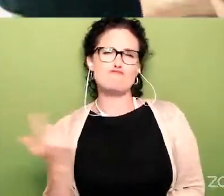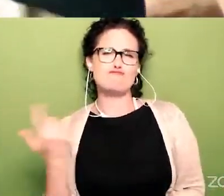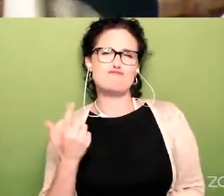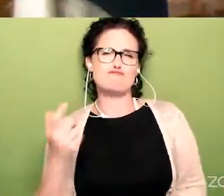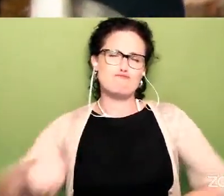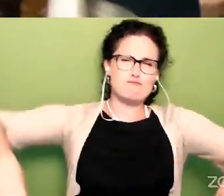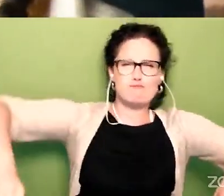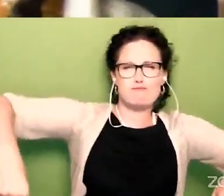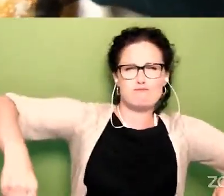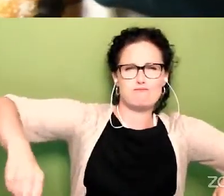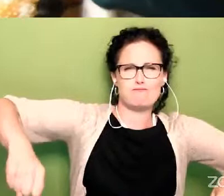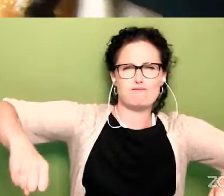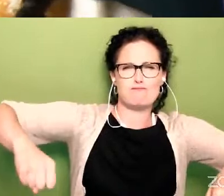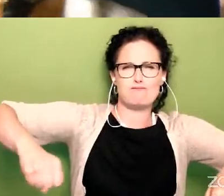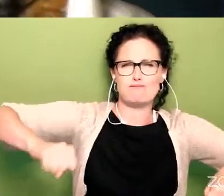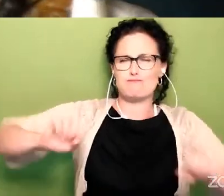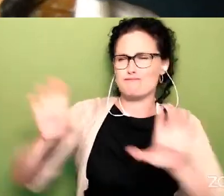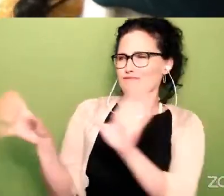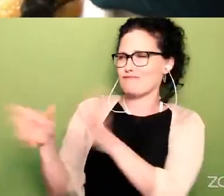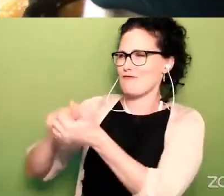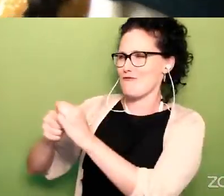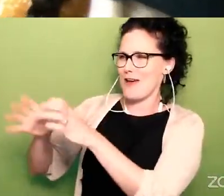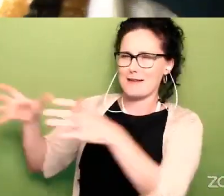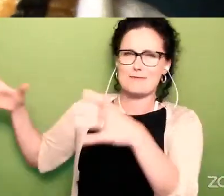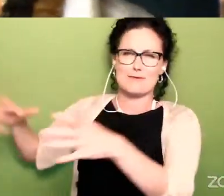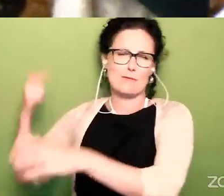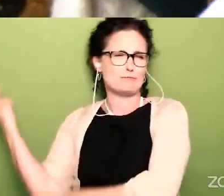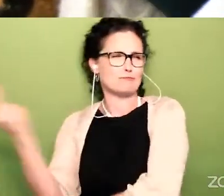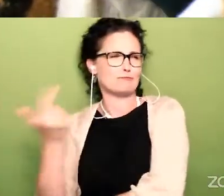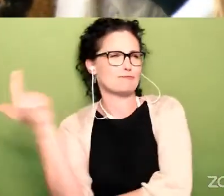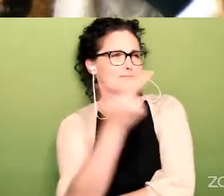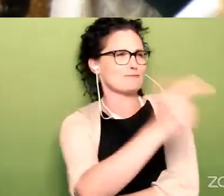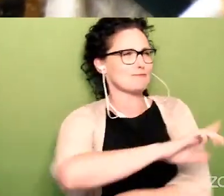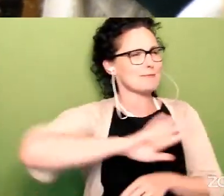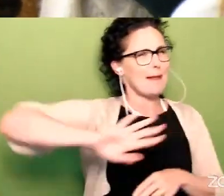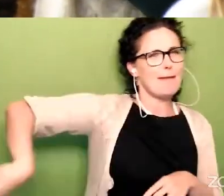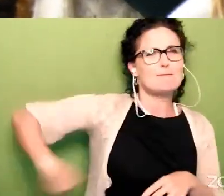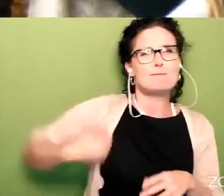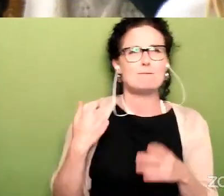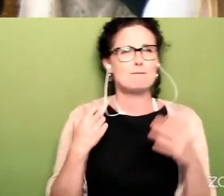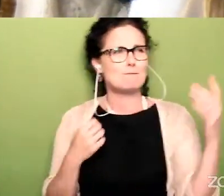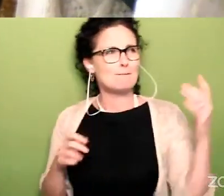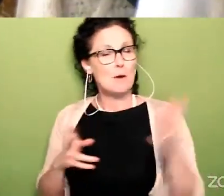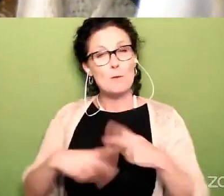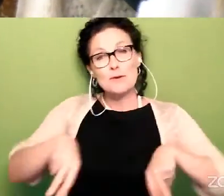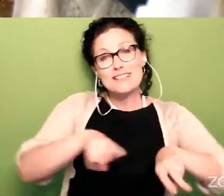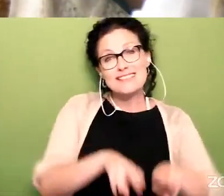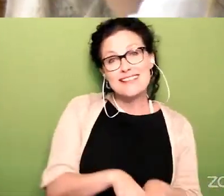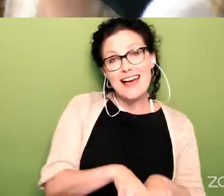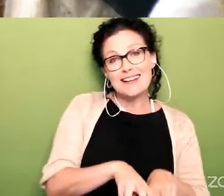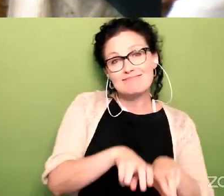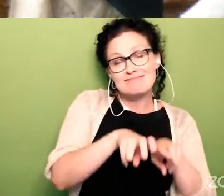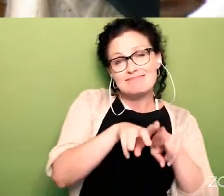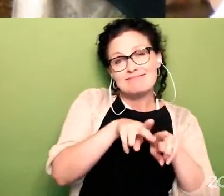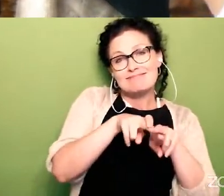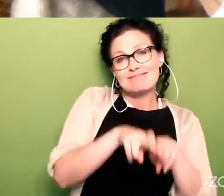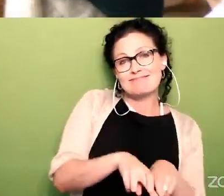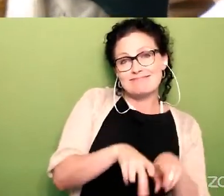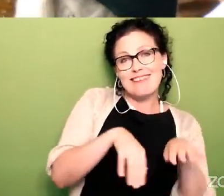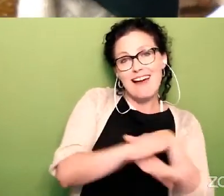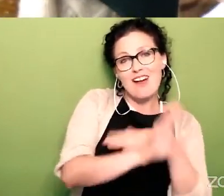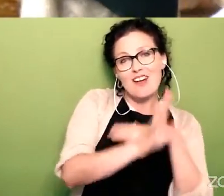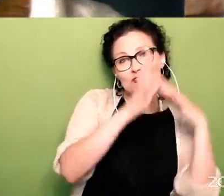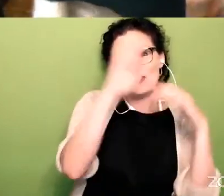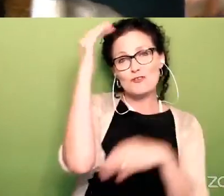danced. It was so beautiful. I don't want to dance. It feels... Well, I get it all wrong. I love